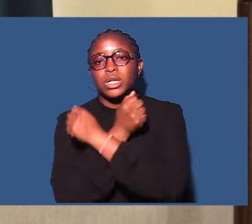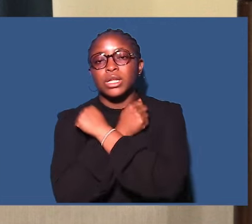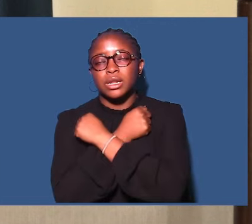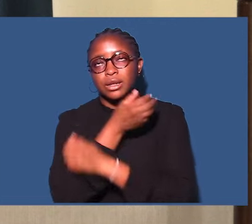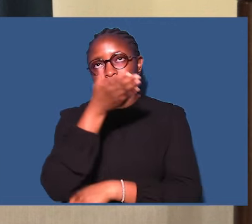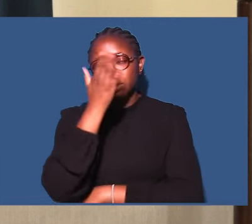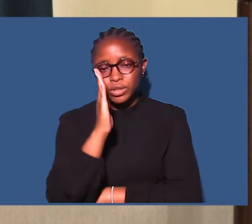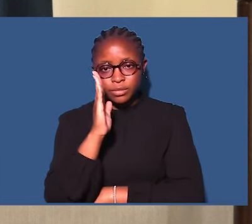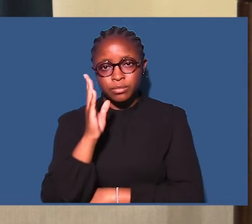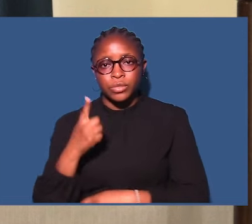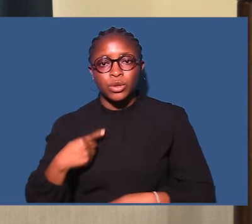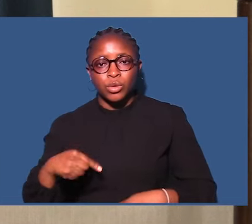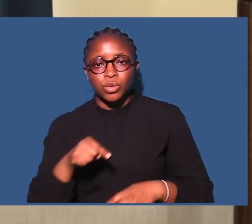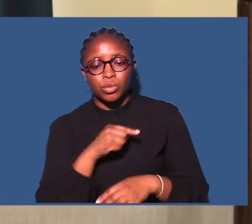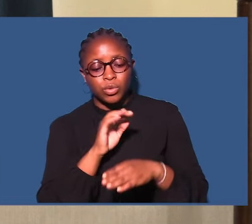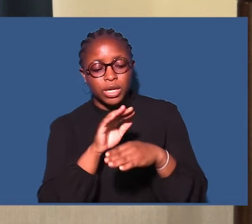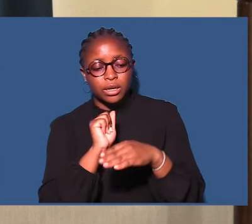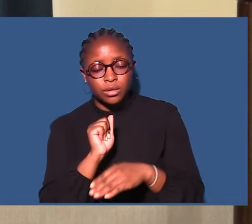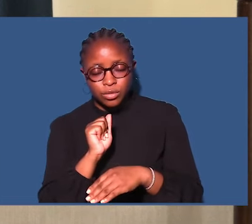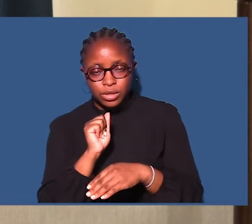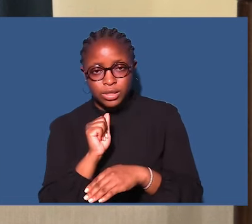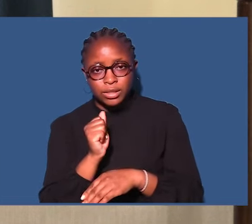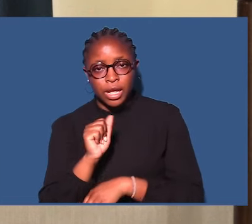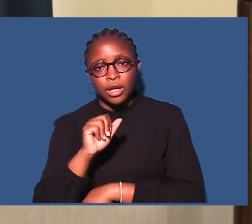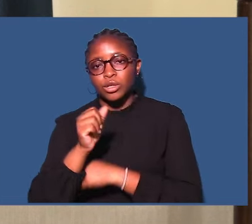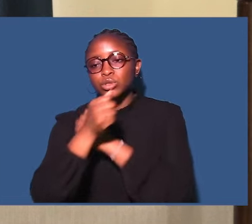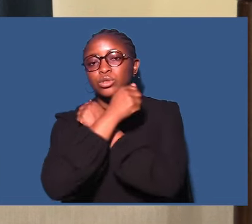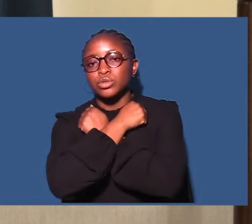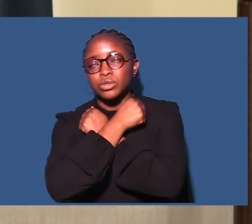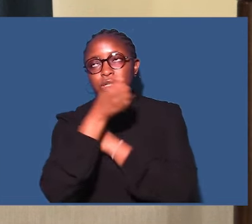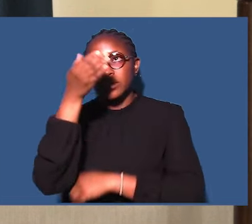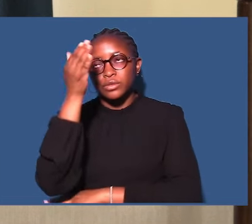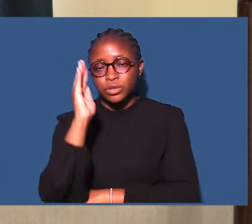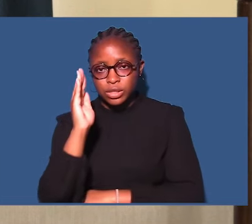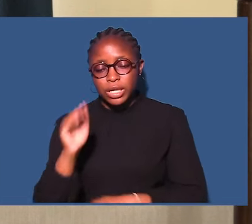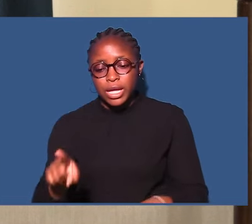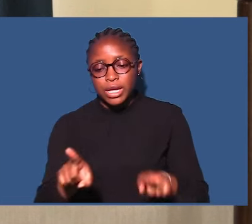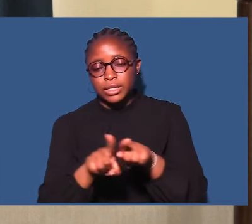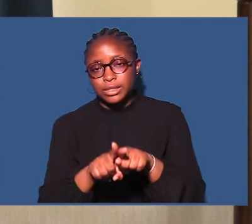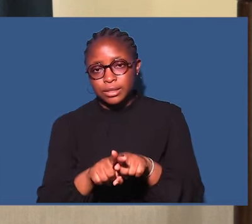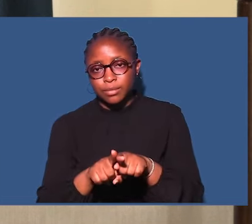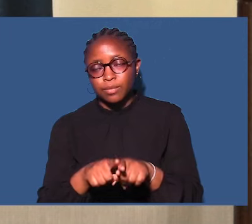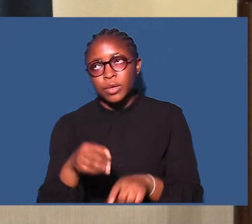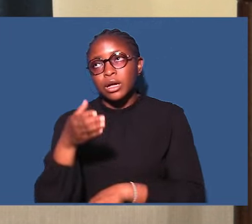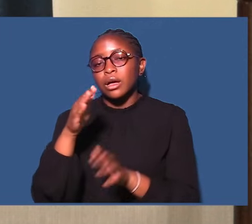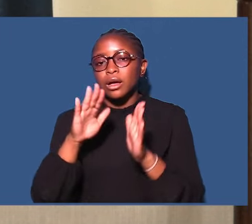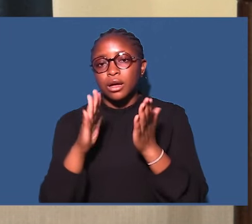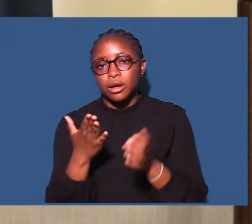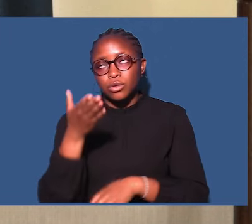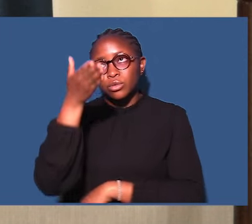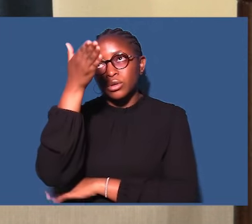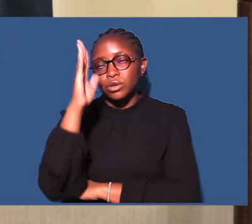We are called to love God just the way God loves